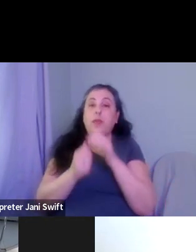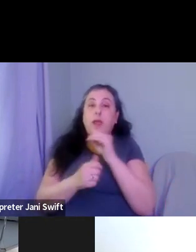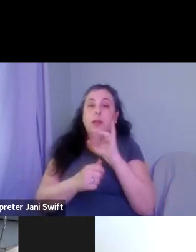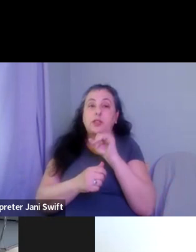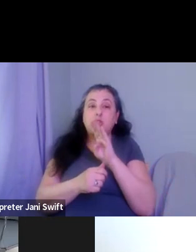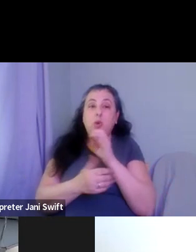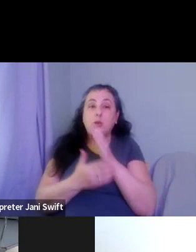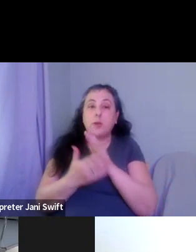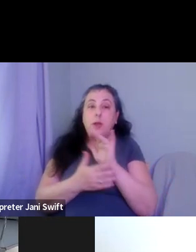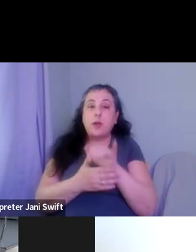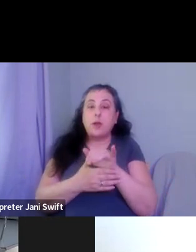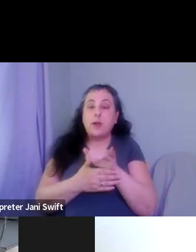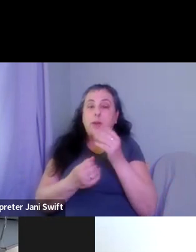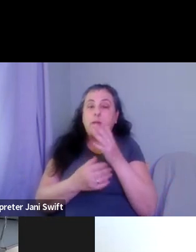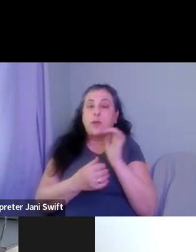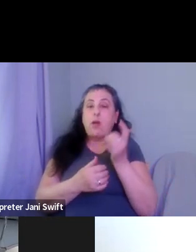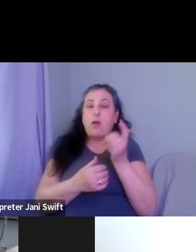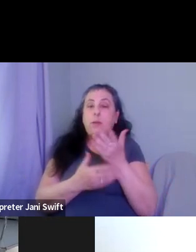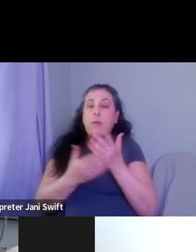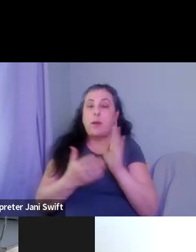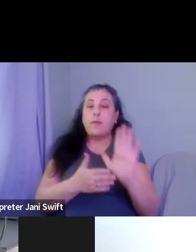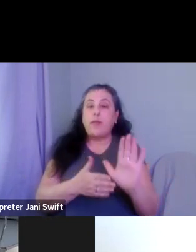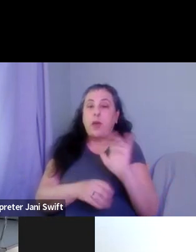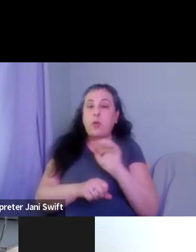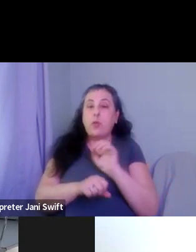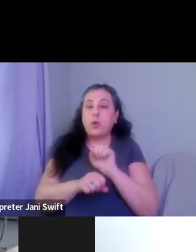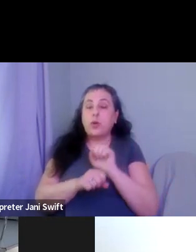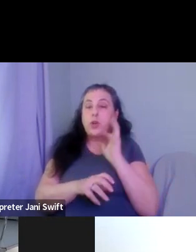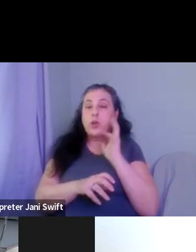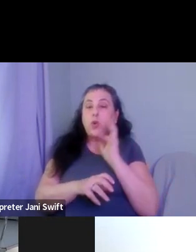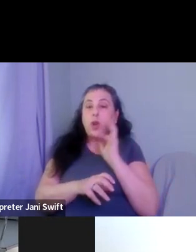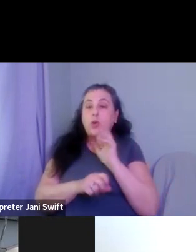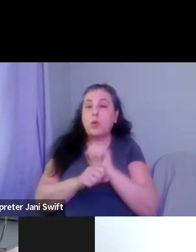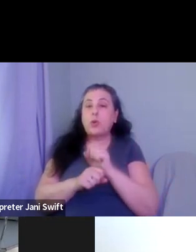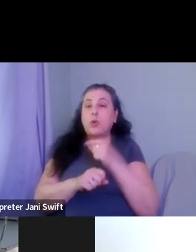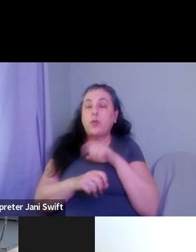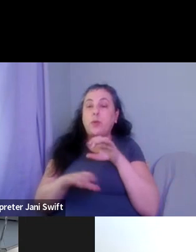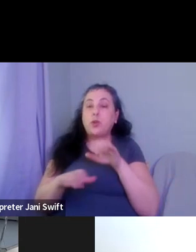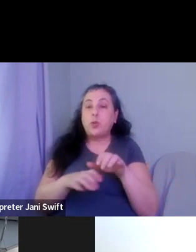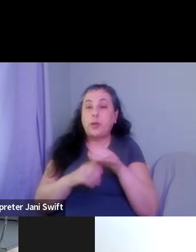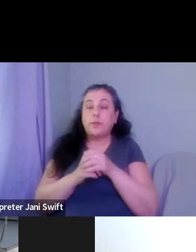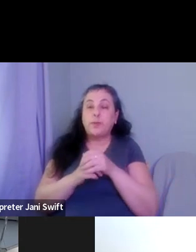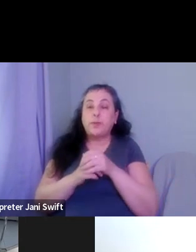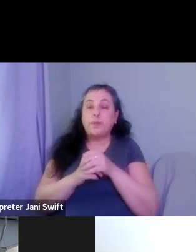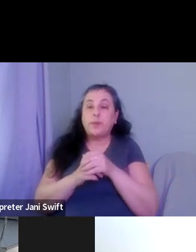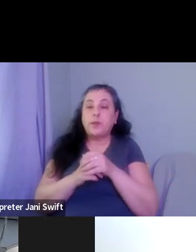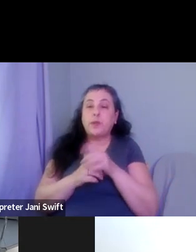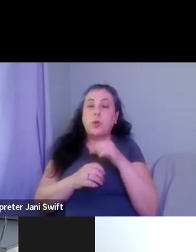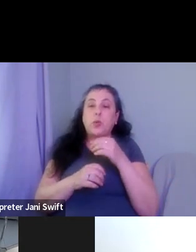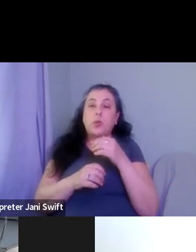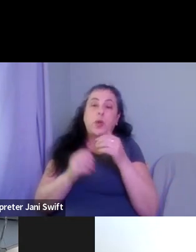that. Many of you all are part of that work, that incredible work that we've been doing. We're